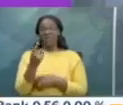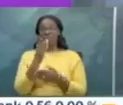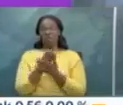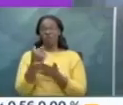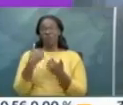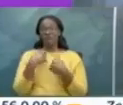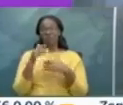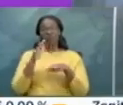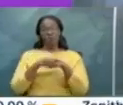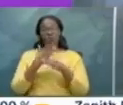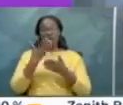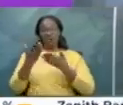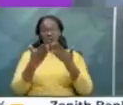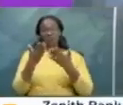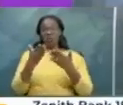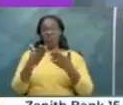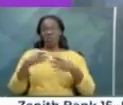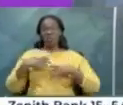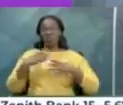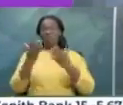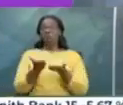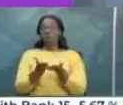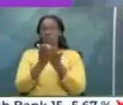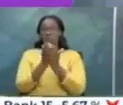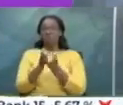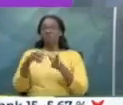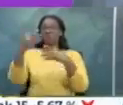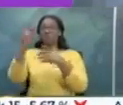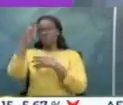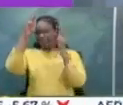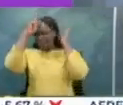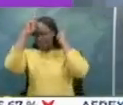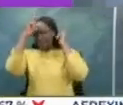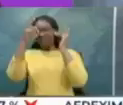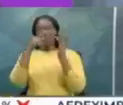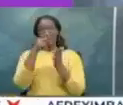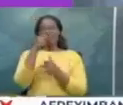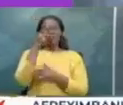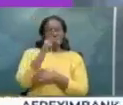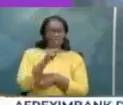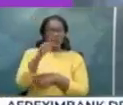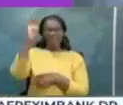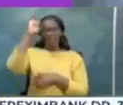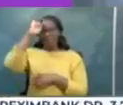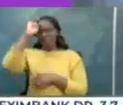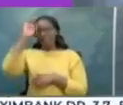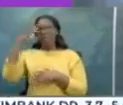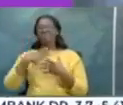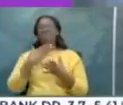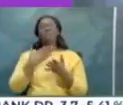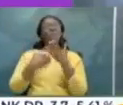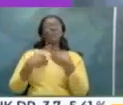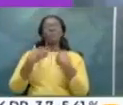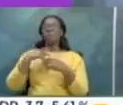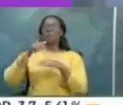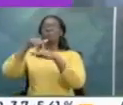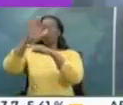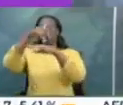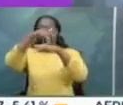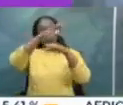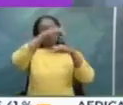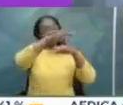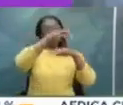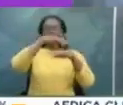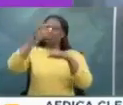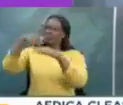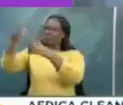a very good response. Wahiga, we've shipped these packs off to Kakamega, to Kitui, to Eldoret, within Nairobi. Okay. So